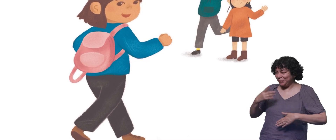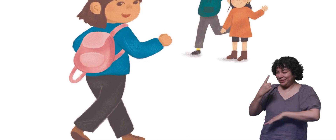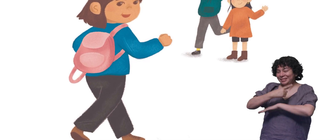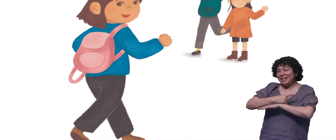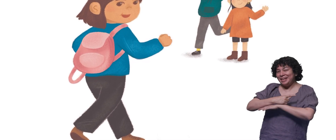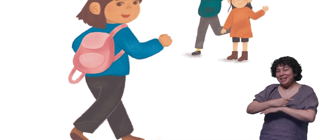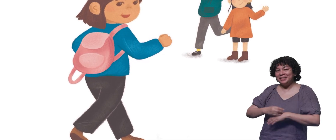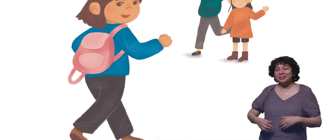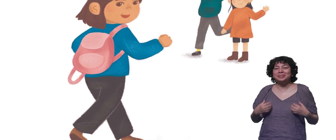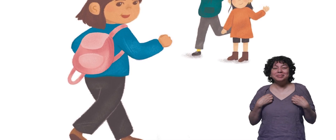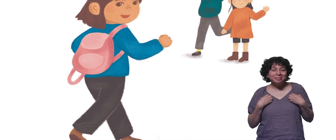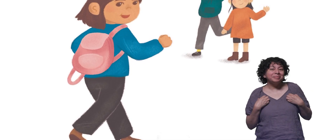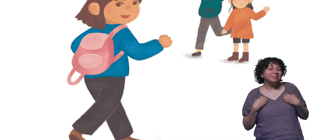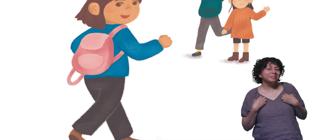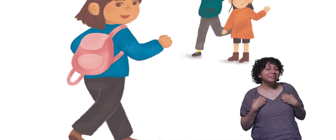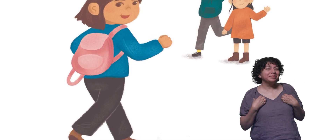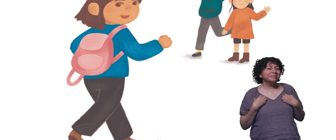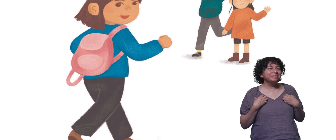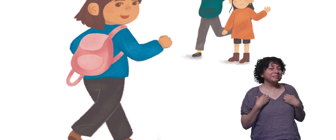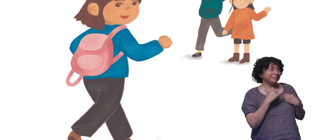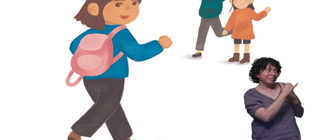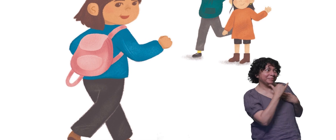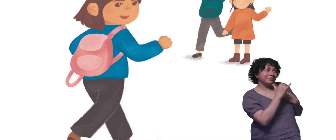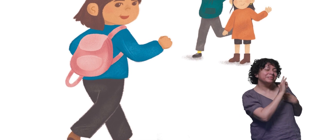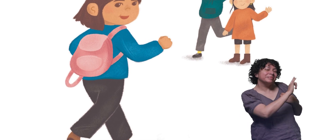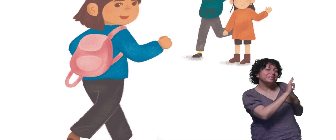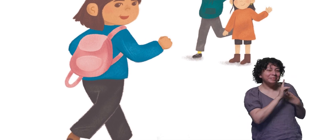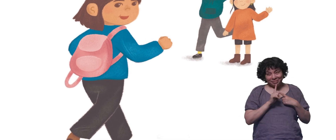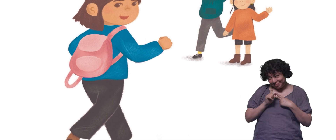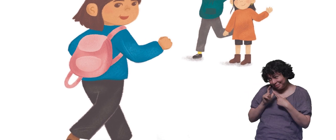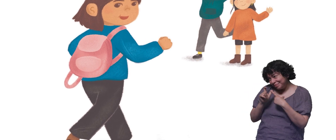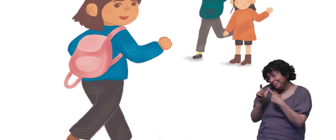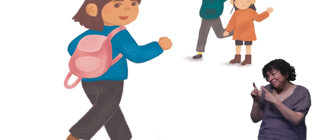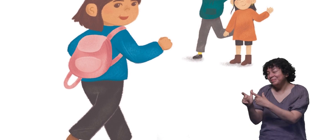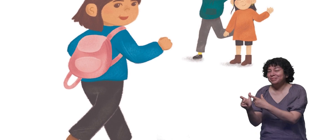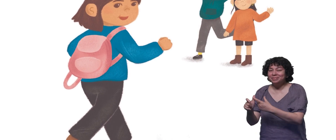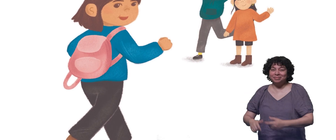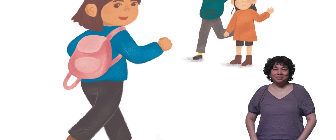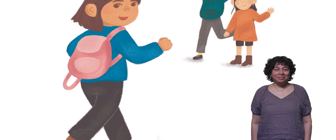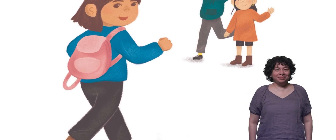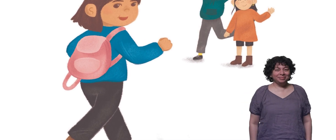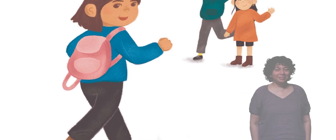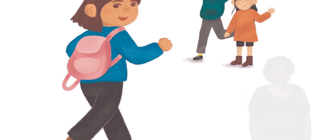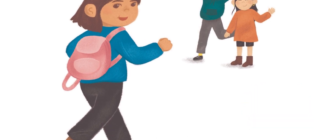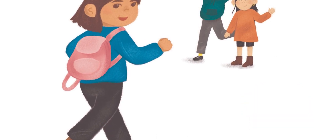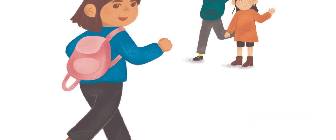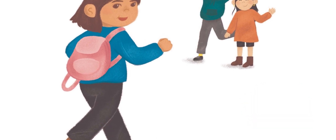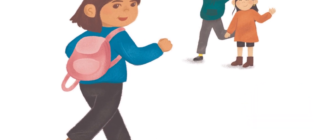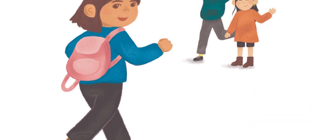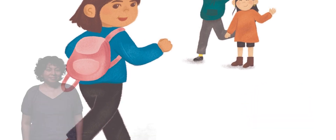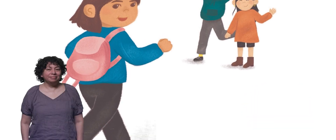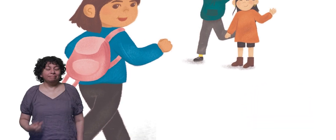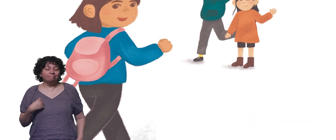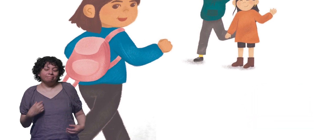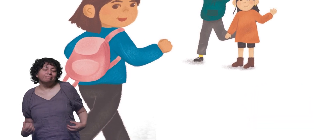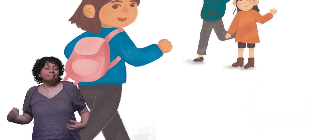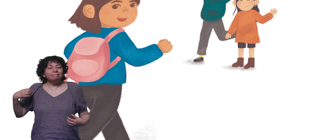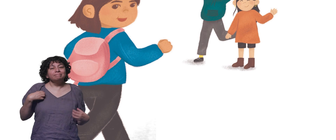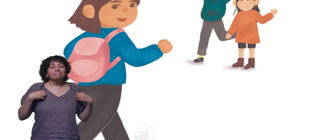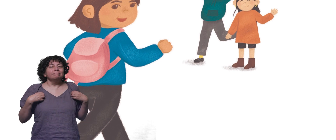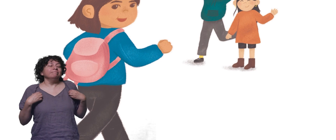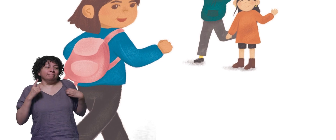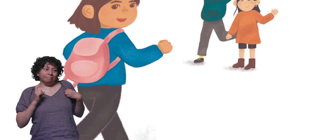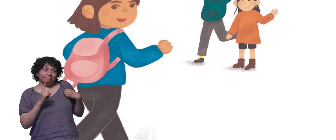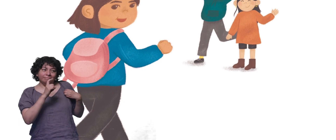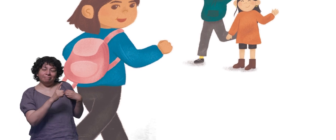say. Have a good day, sister. You too. Love you, she shouts as she runs off. I sling